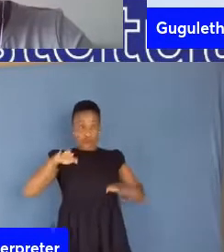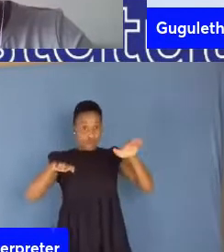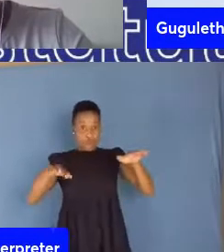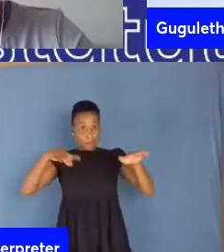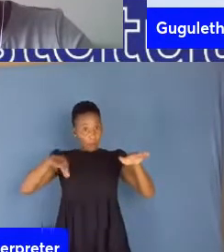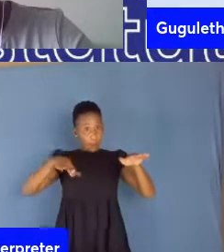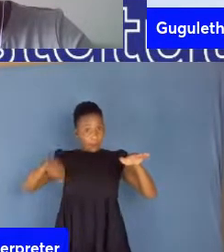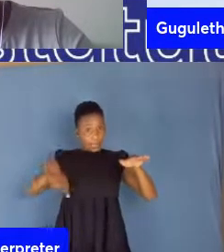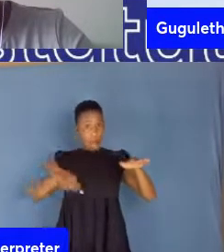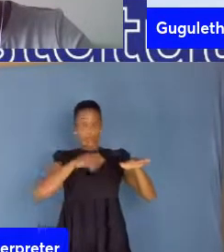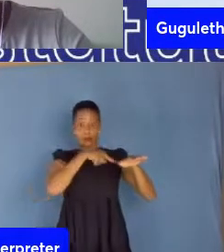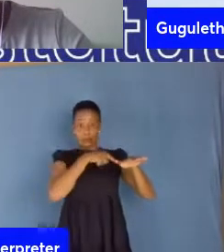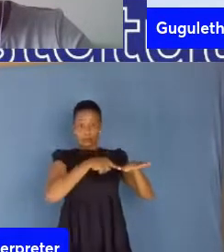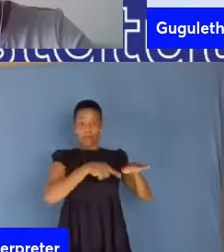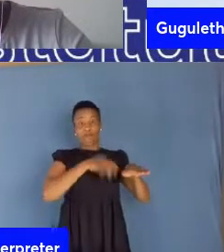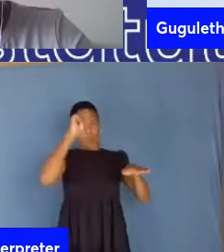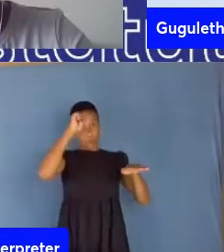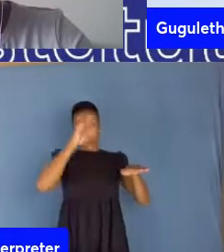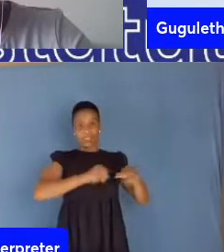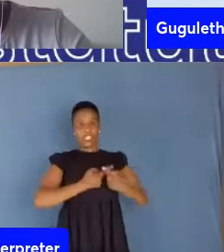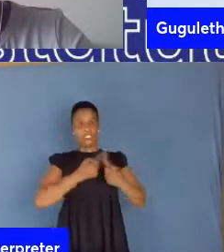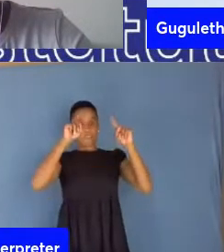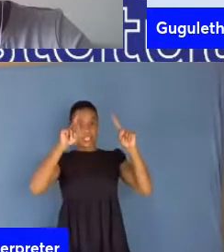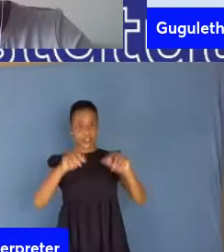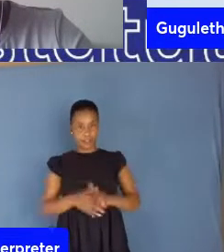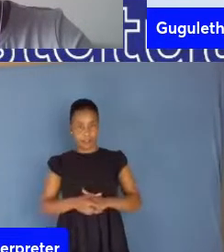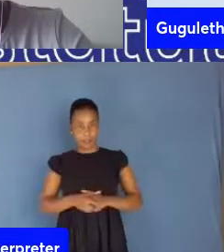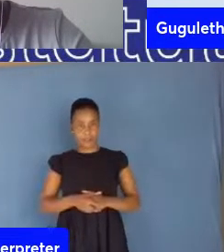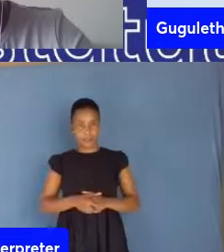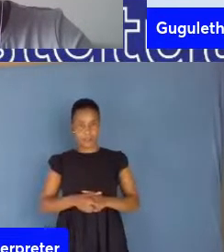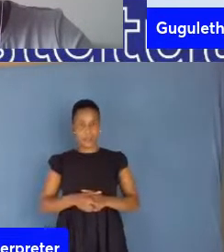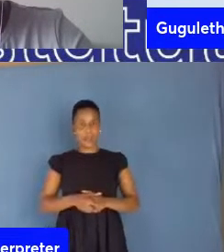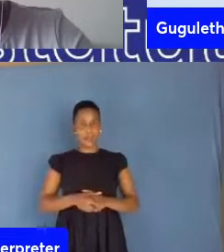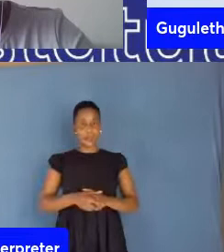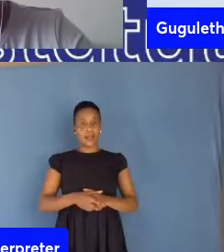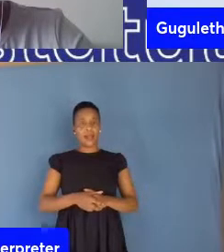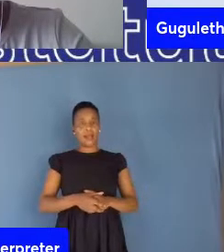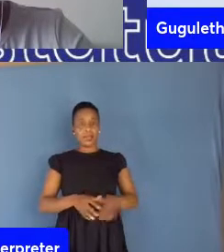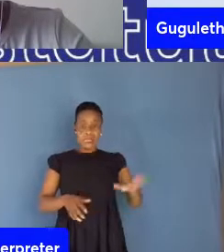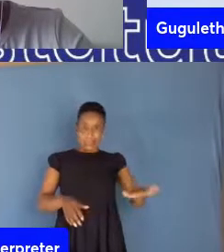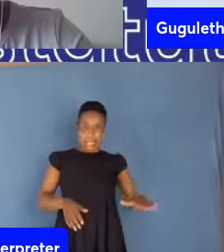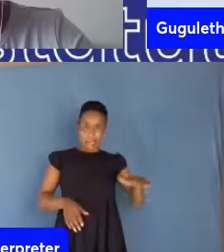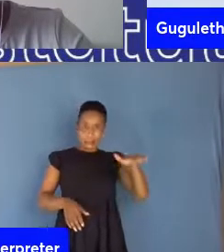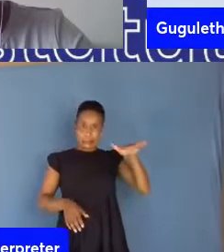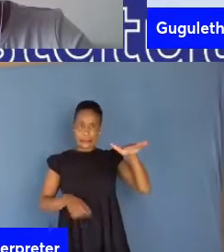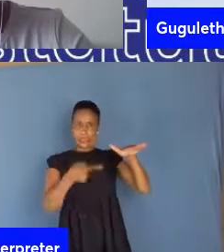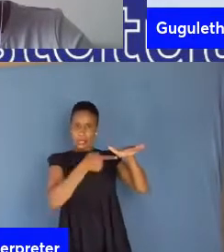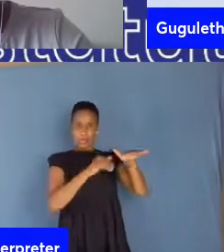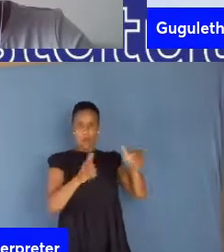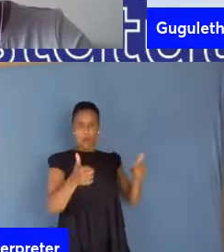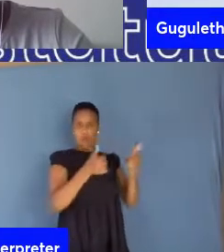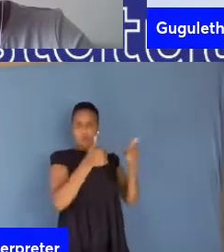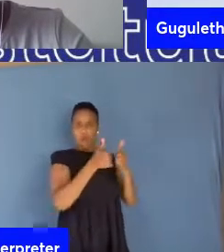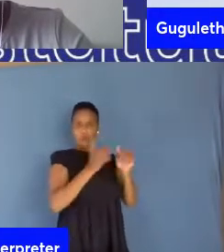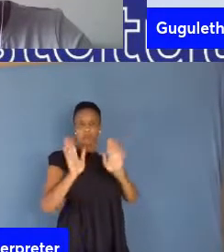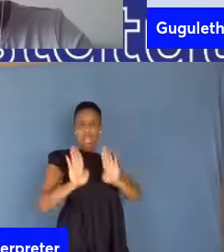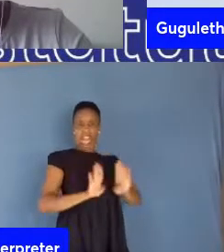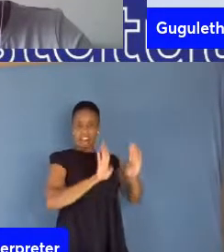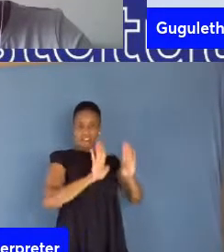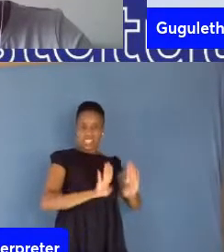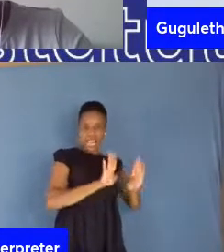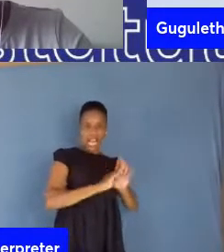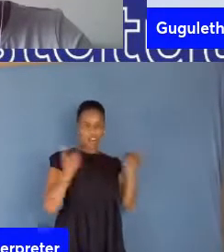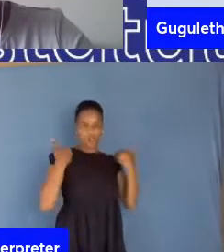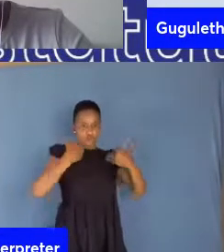girl child is usually raised to have good manners, to dress well, to be desirable, because one